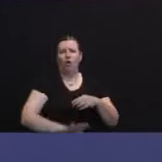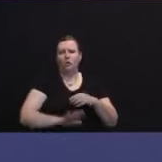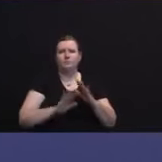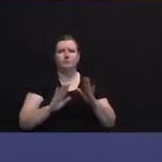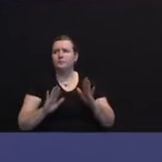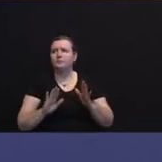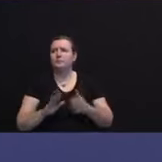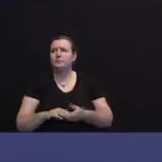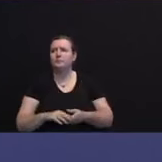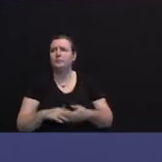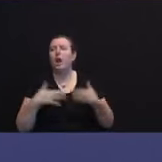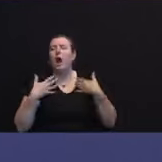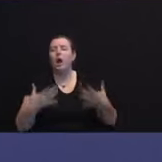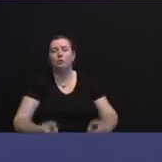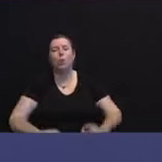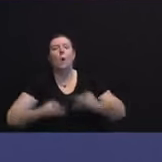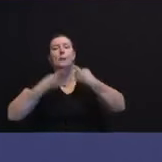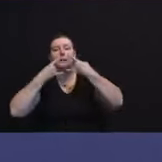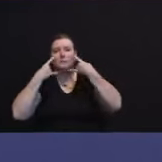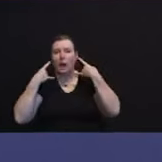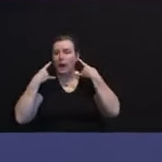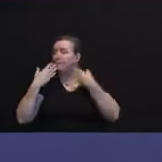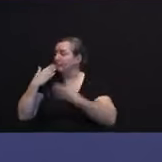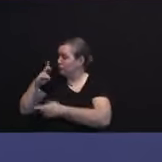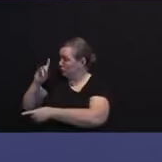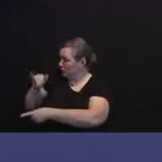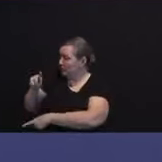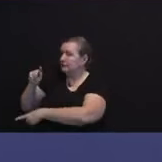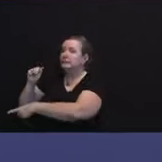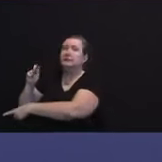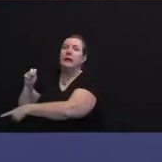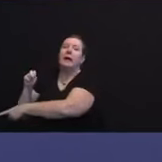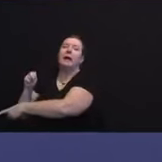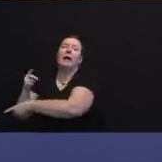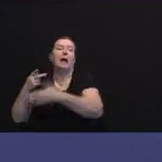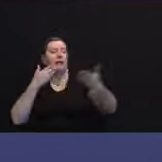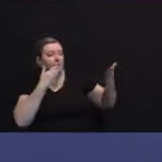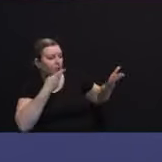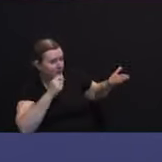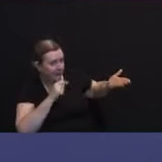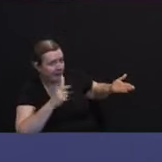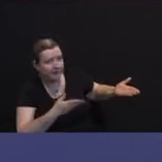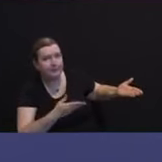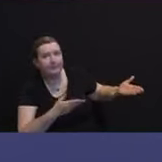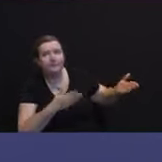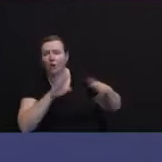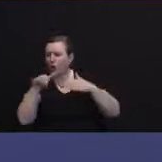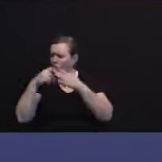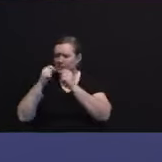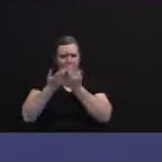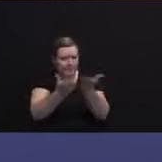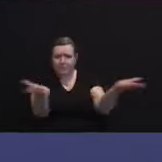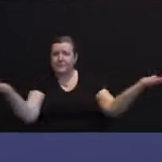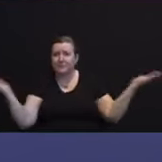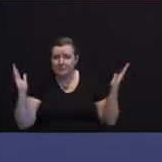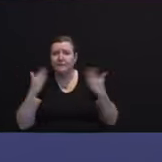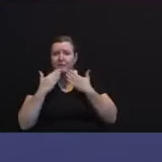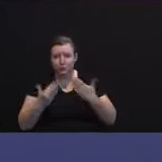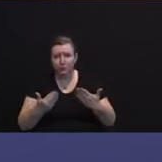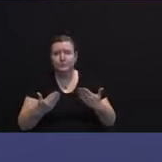Thank you, Judy and Tina, as always. Pat, likewise. Jared, Paramel, Mahan, the whole team. Unless we hear from Mahan, we're